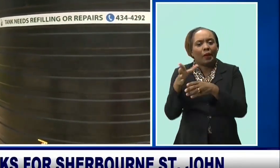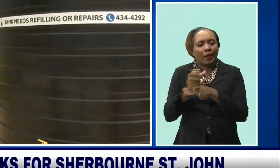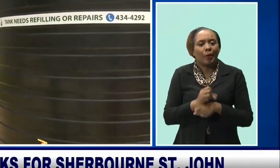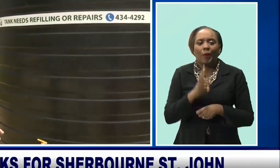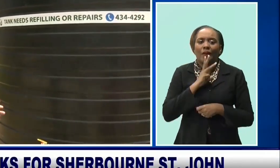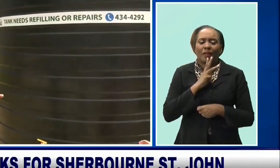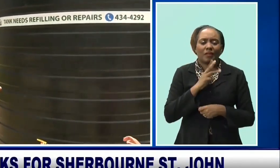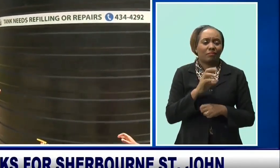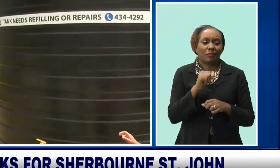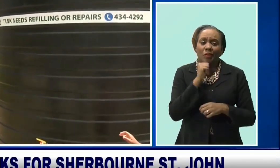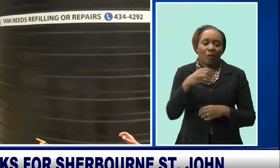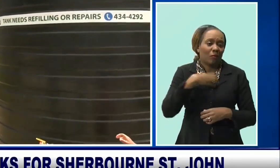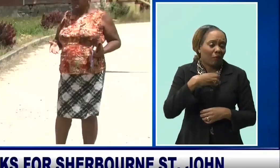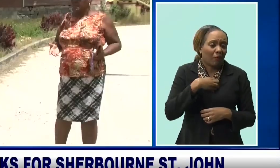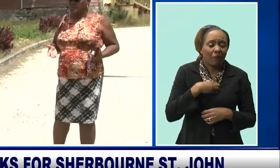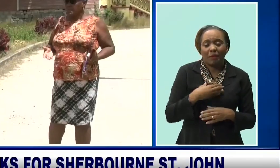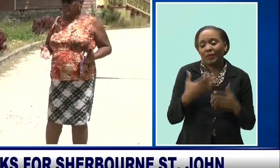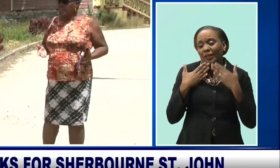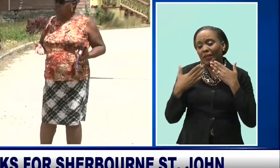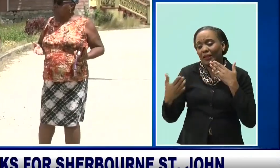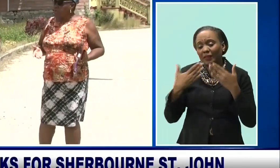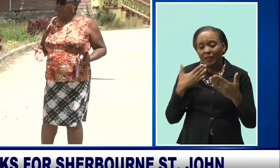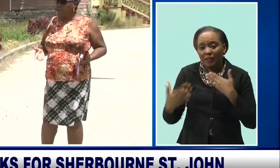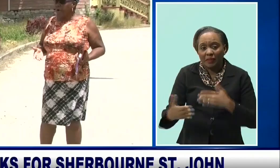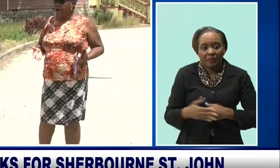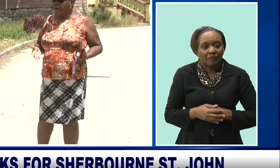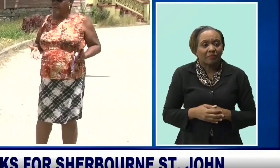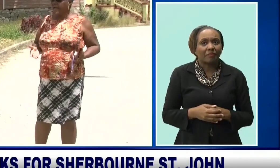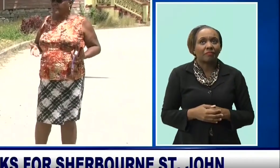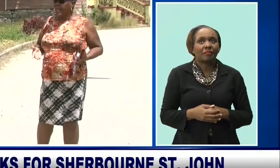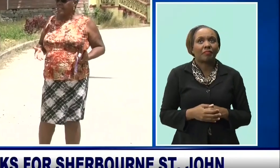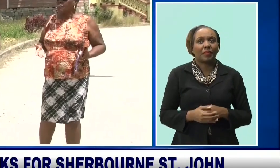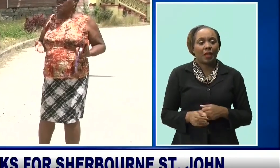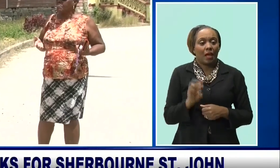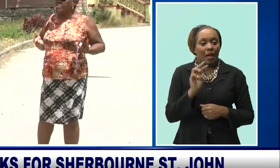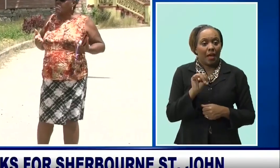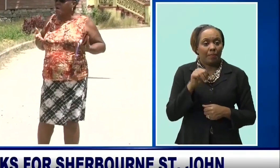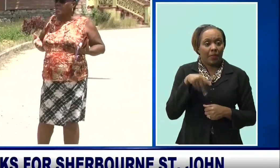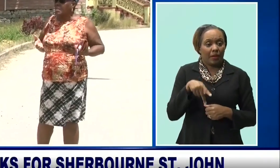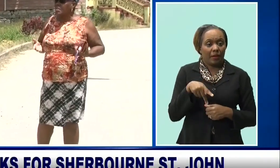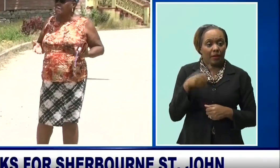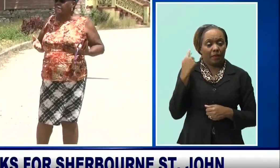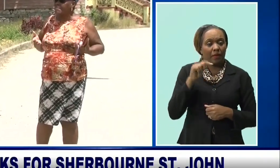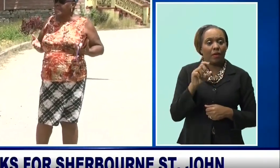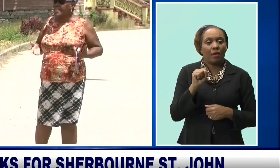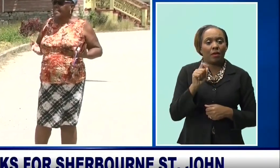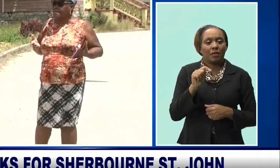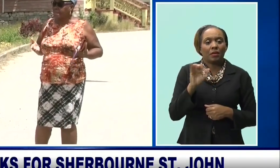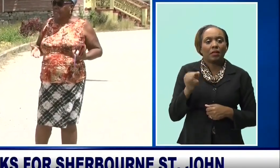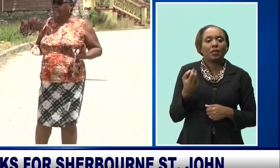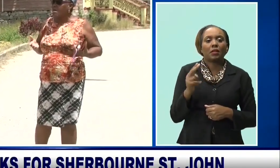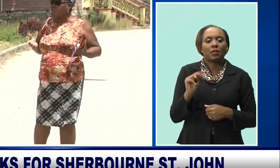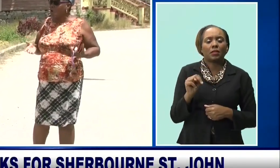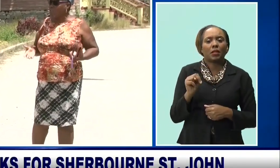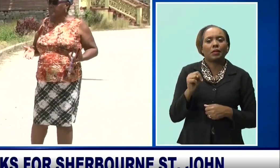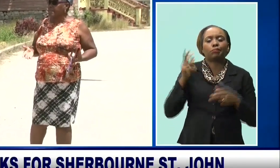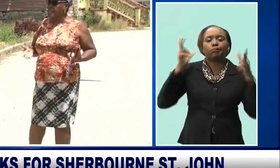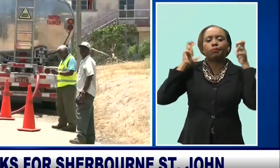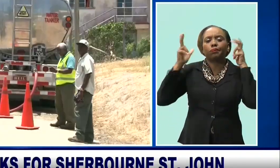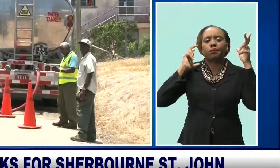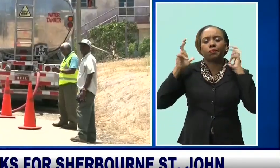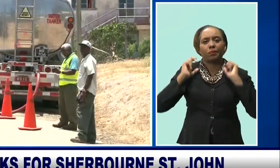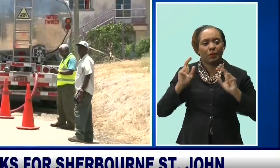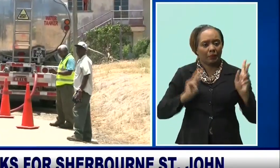I'm grateful for the tank being placed here. MP Charles Griffith was once again on the scene, getting more feedback from his